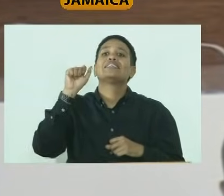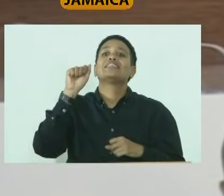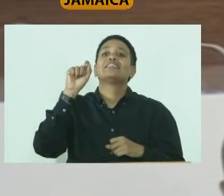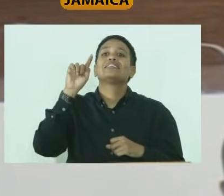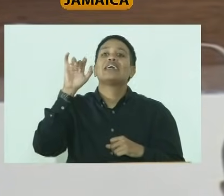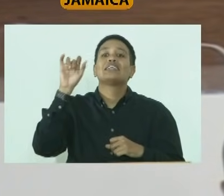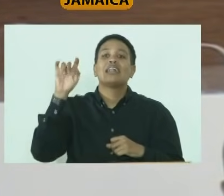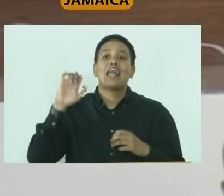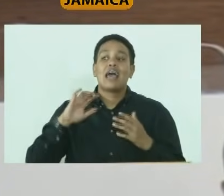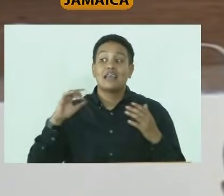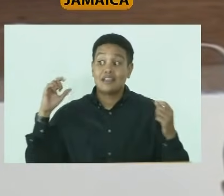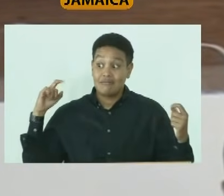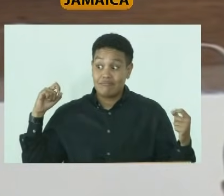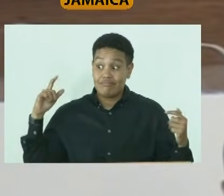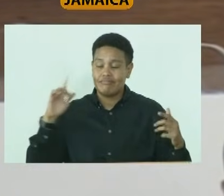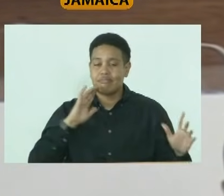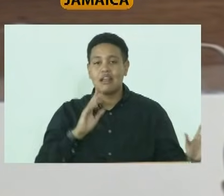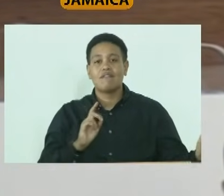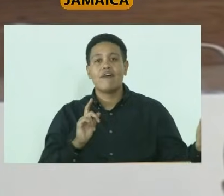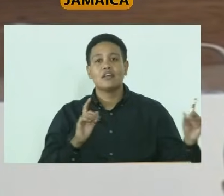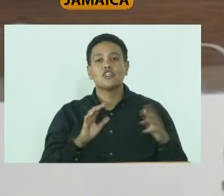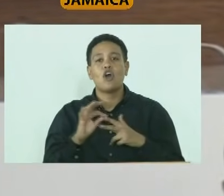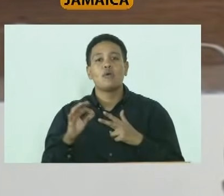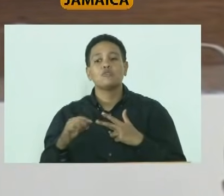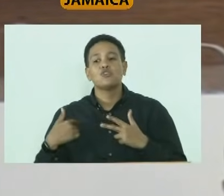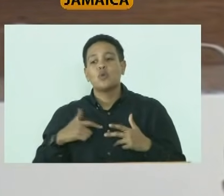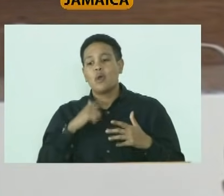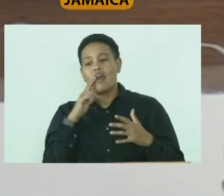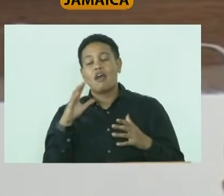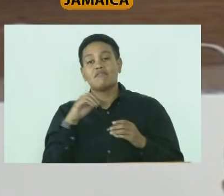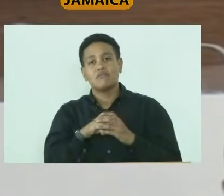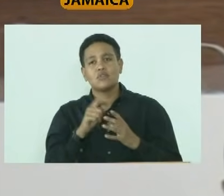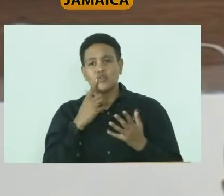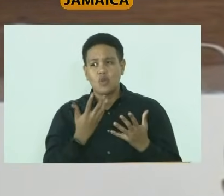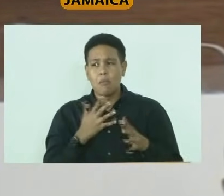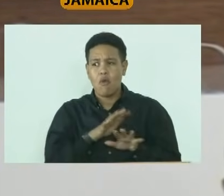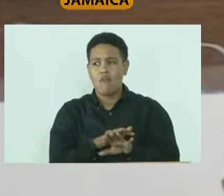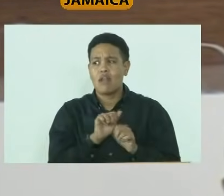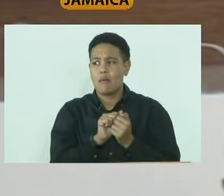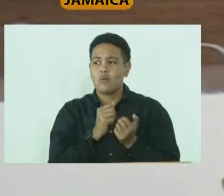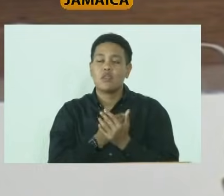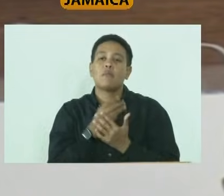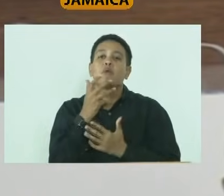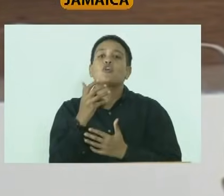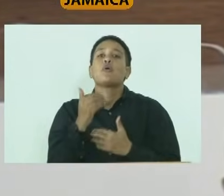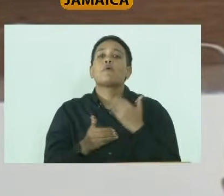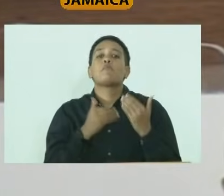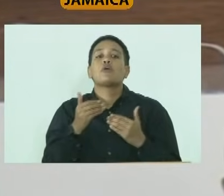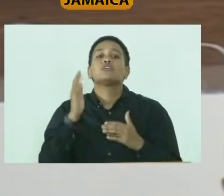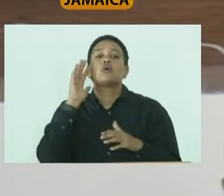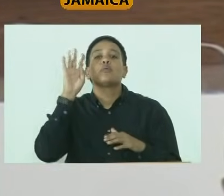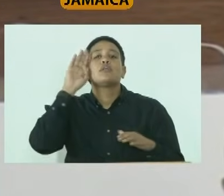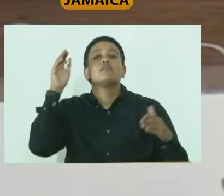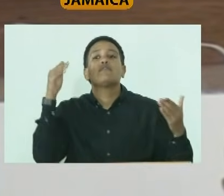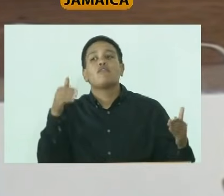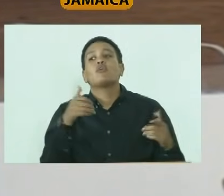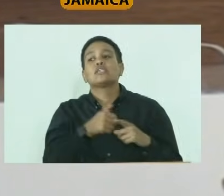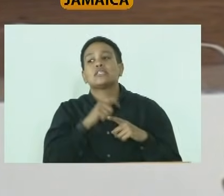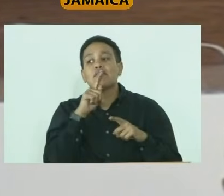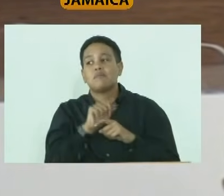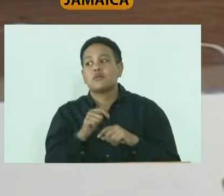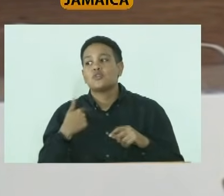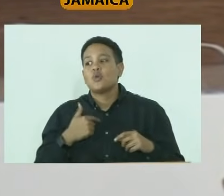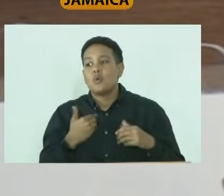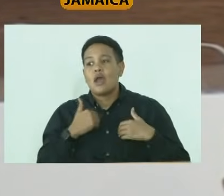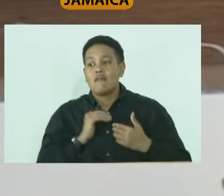prove to be a faster option, and so we have built in some overlap with the procurement process that will address to ensure that we'll have